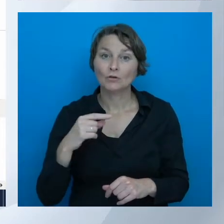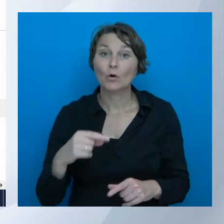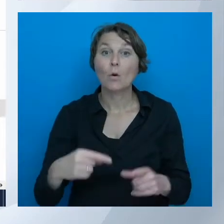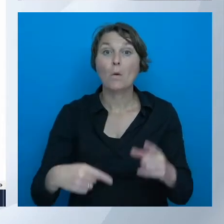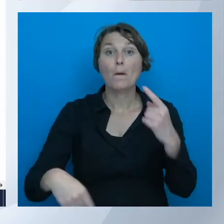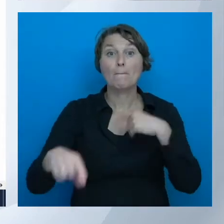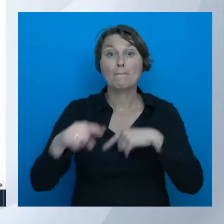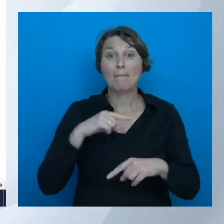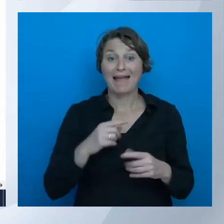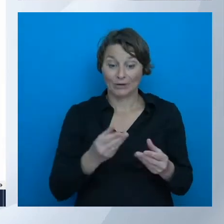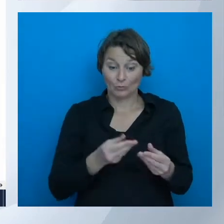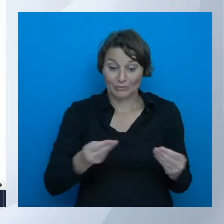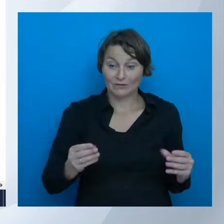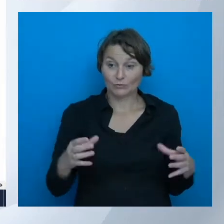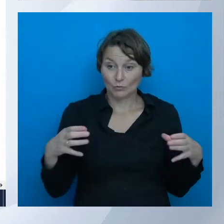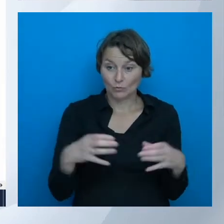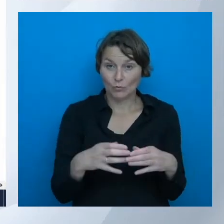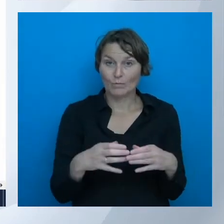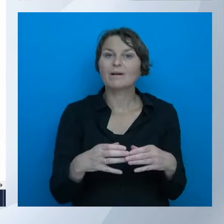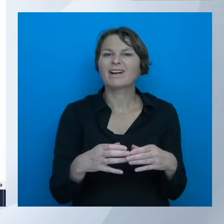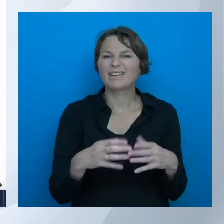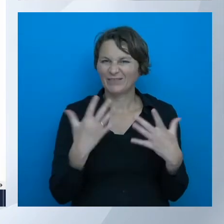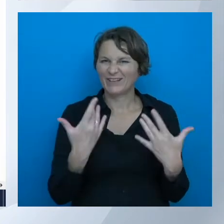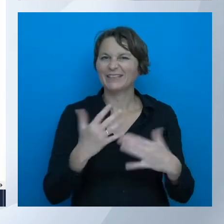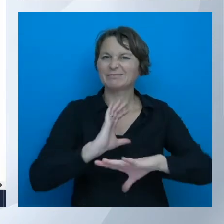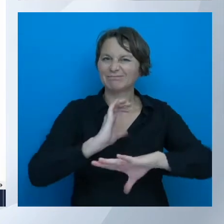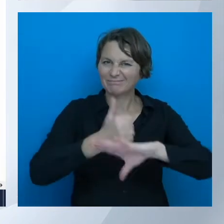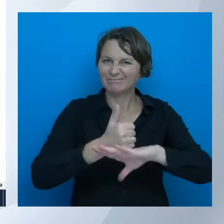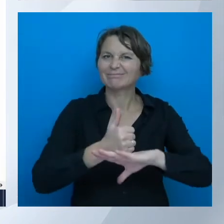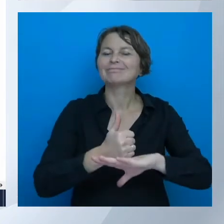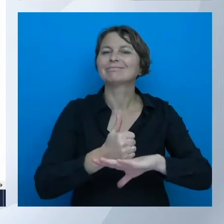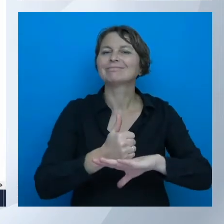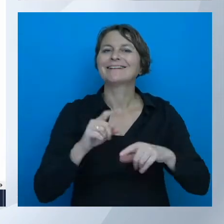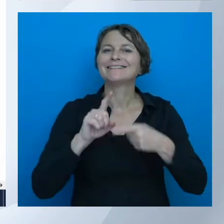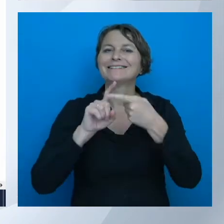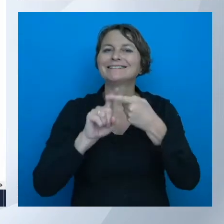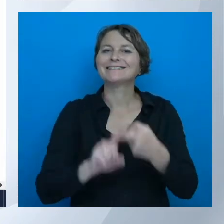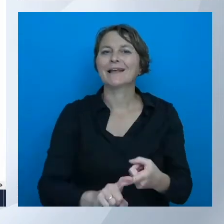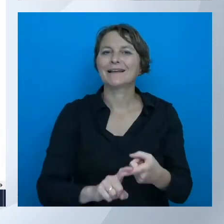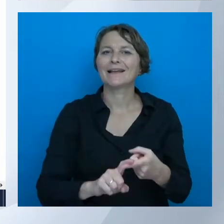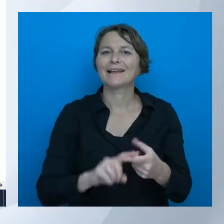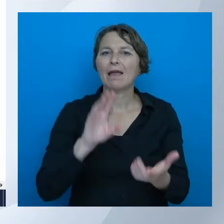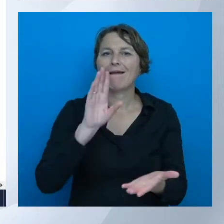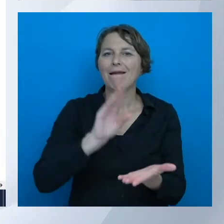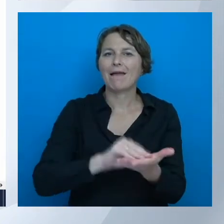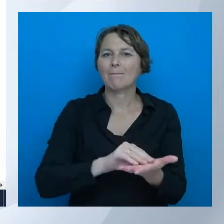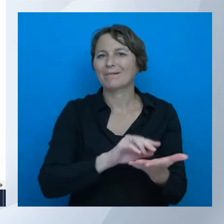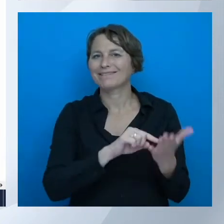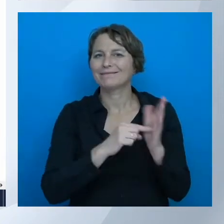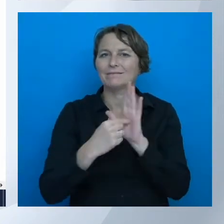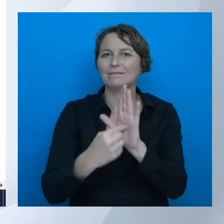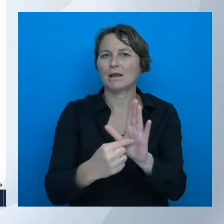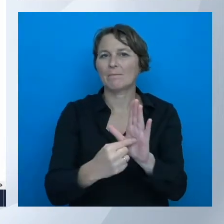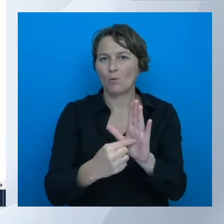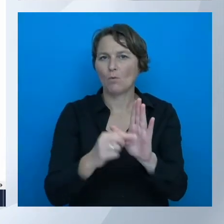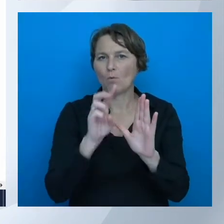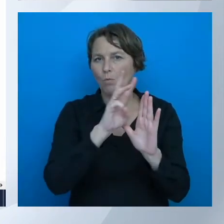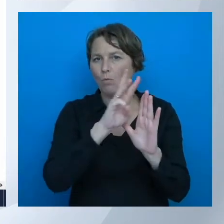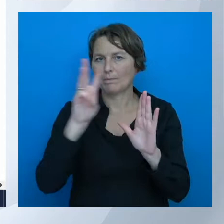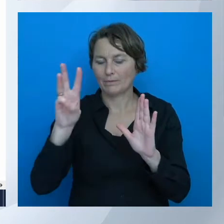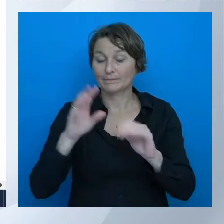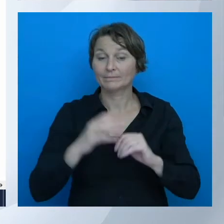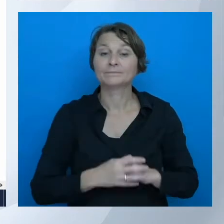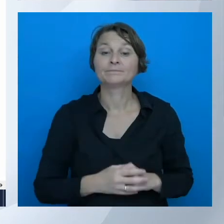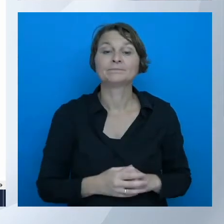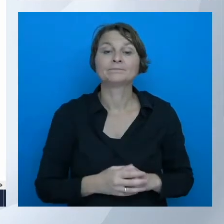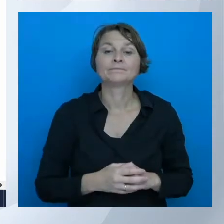see that I already created a static app demo site. Now, if that has been created, if everything went well, you can see that